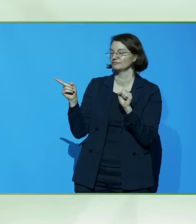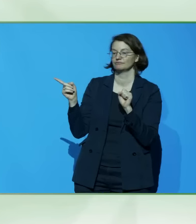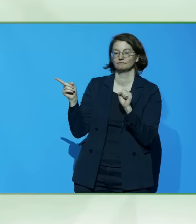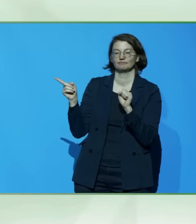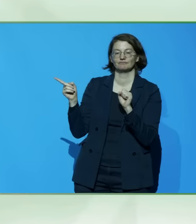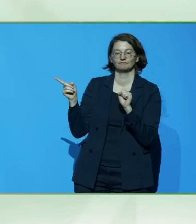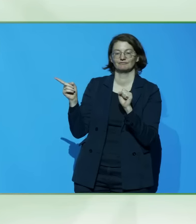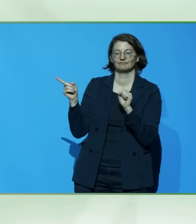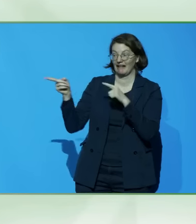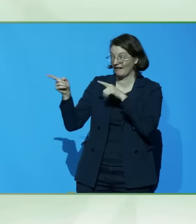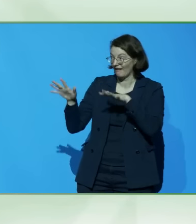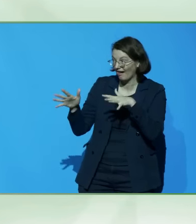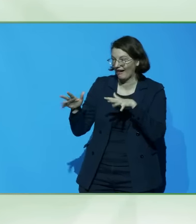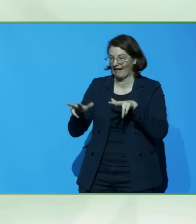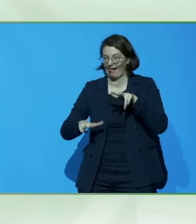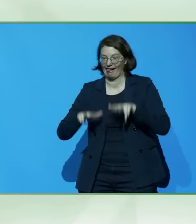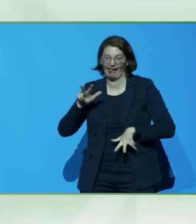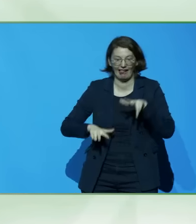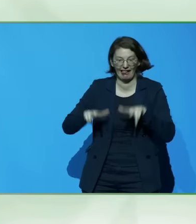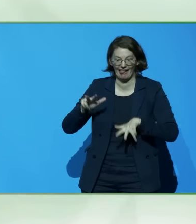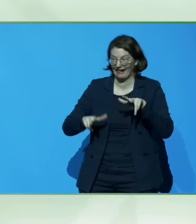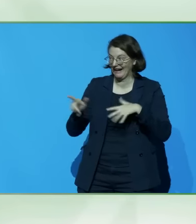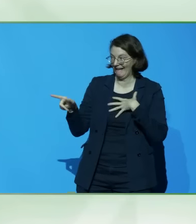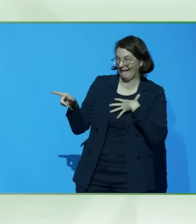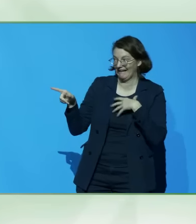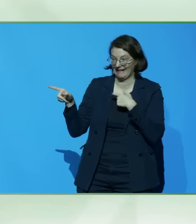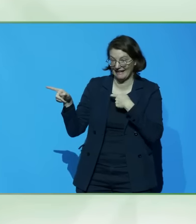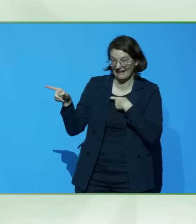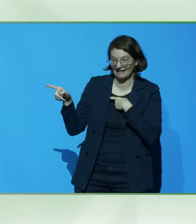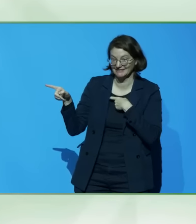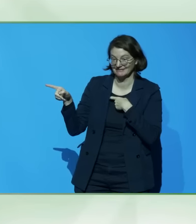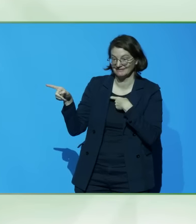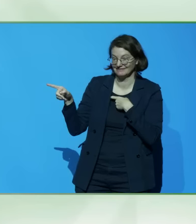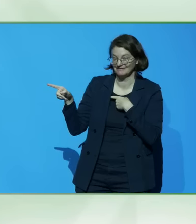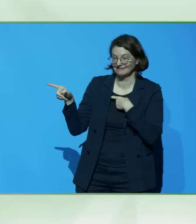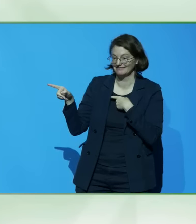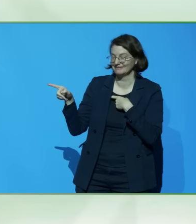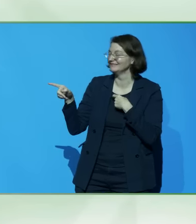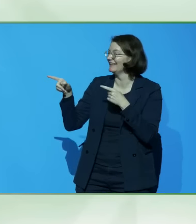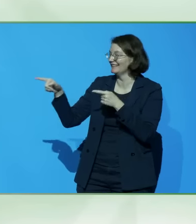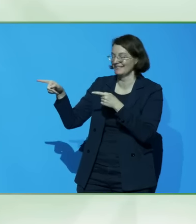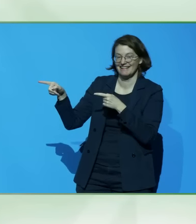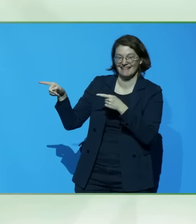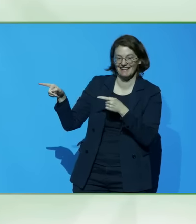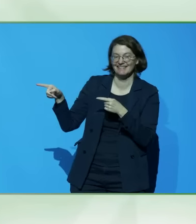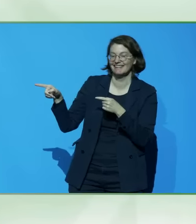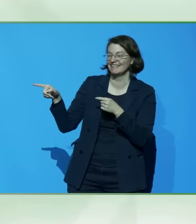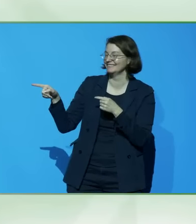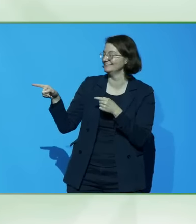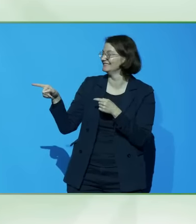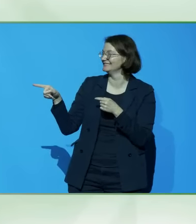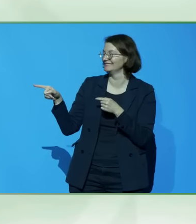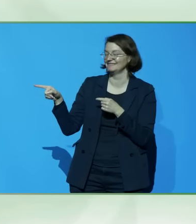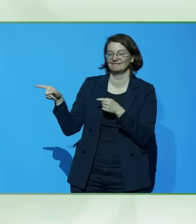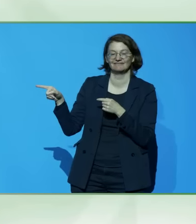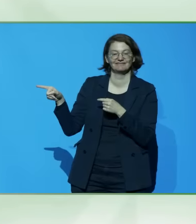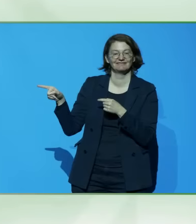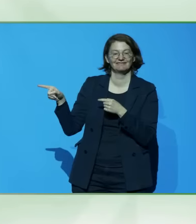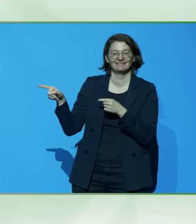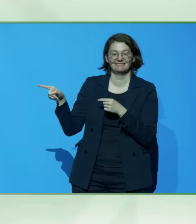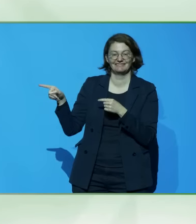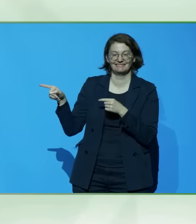many art things for the name of me. I hear you like hip-hop, right? Is that one of your